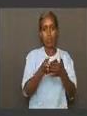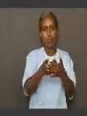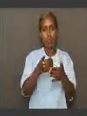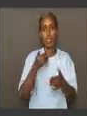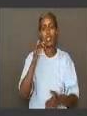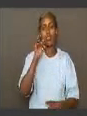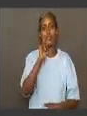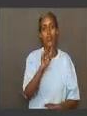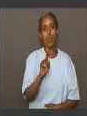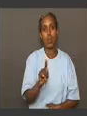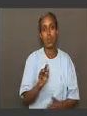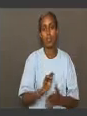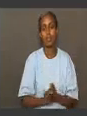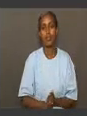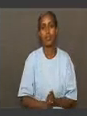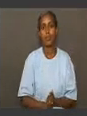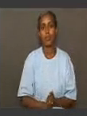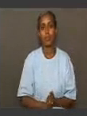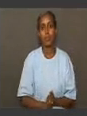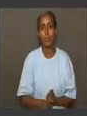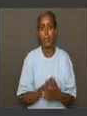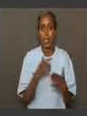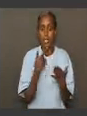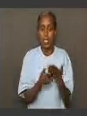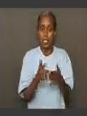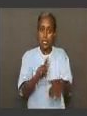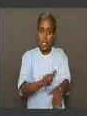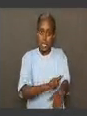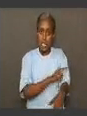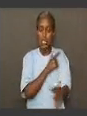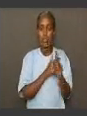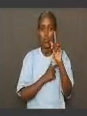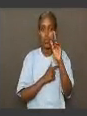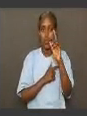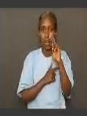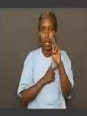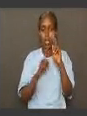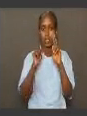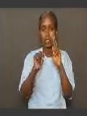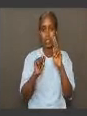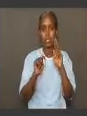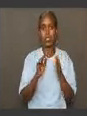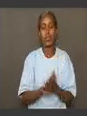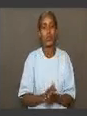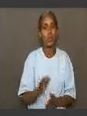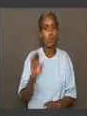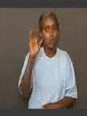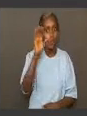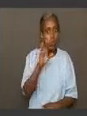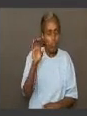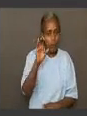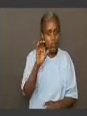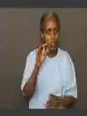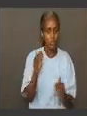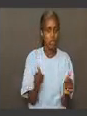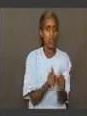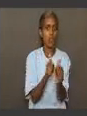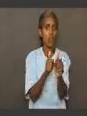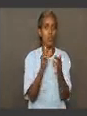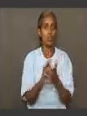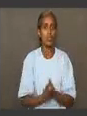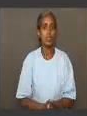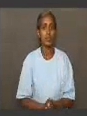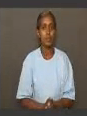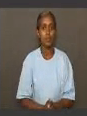minus y1, then the length of RT will be found as follows.